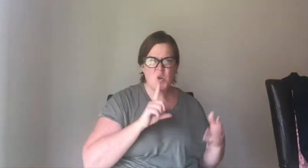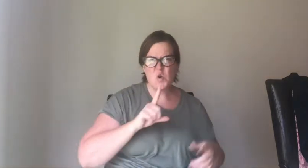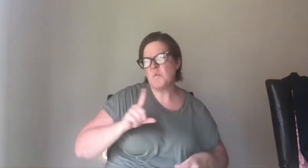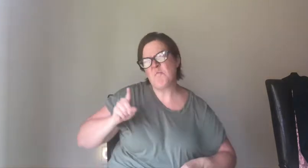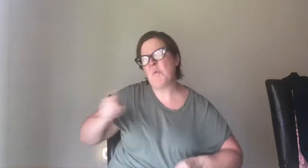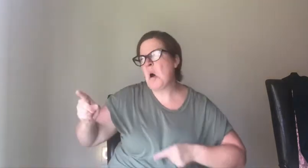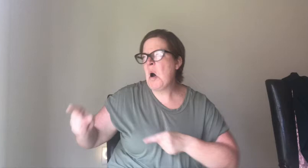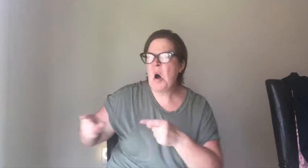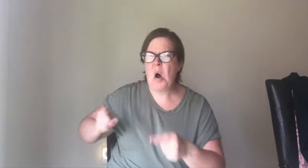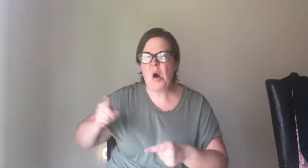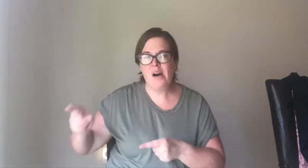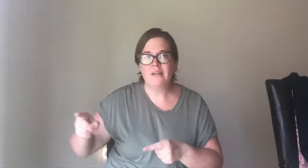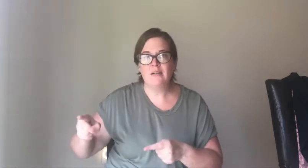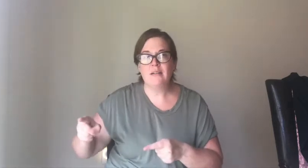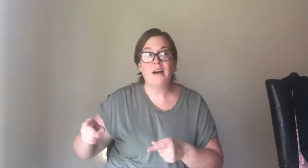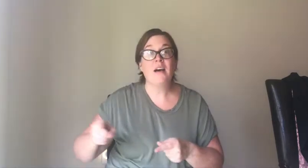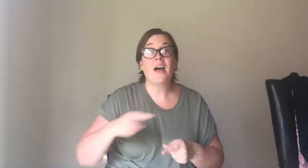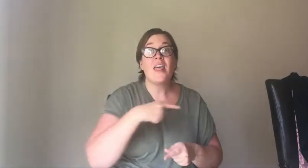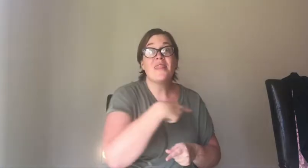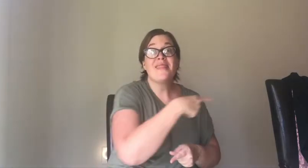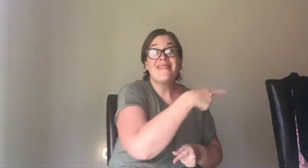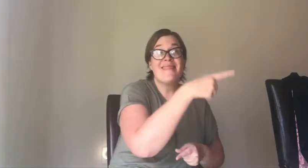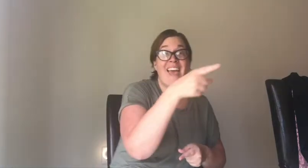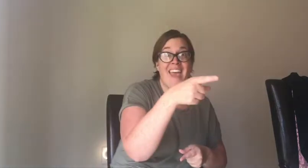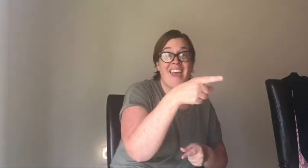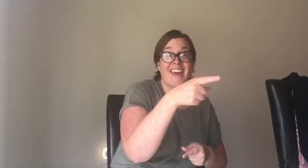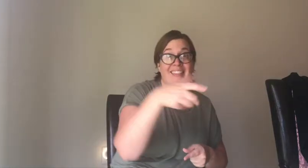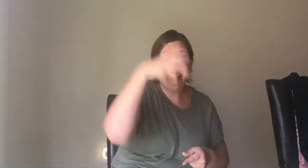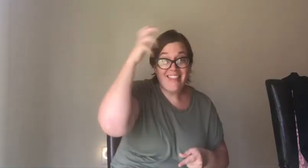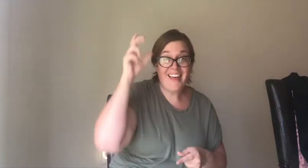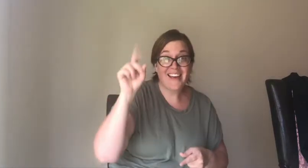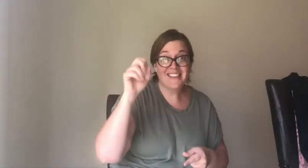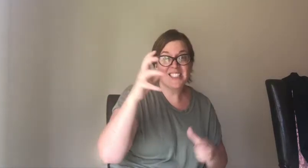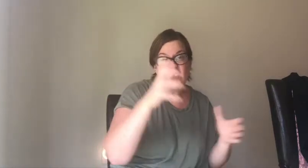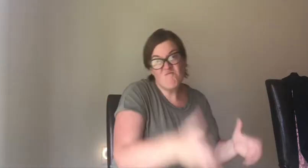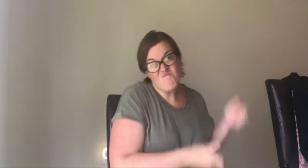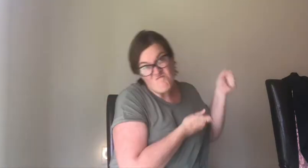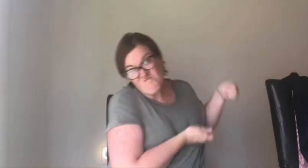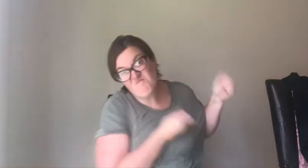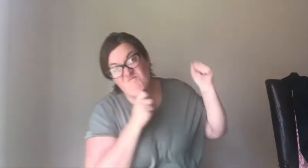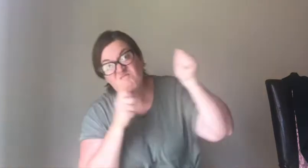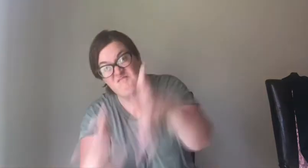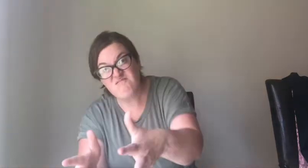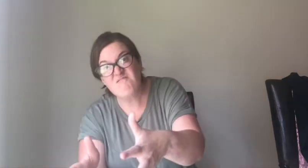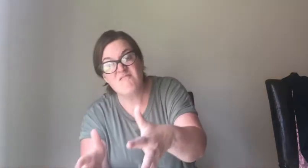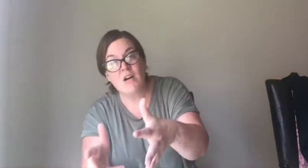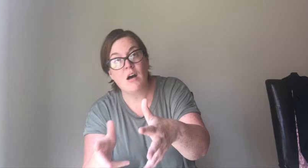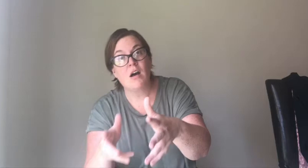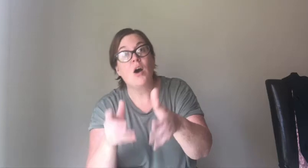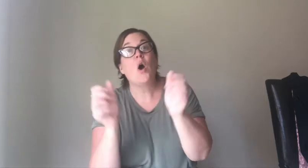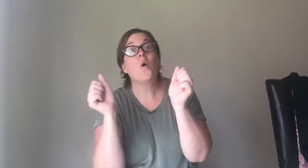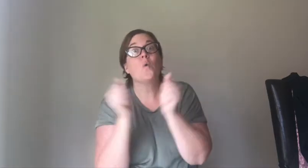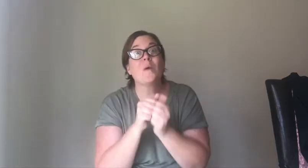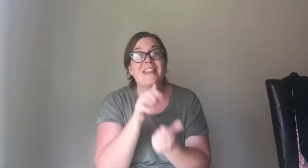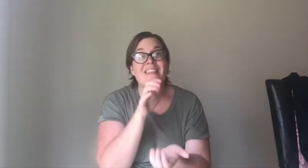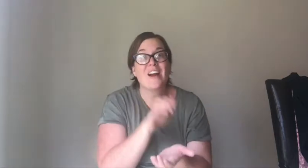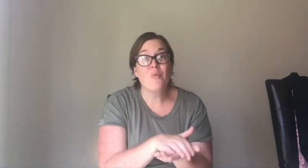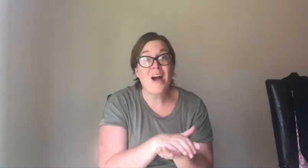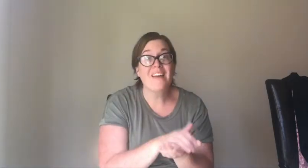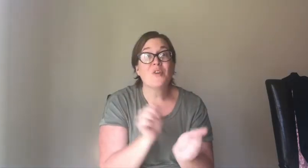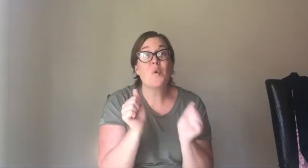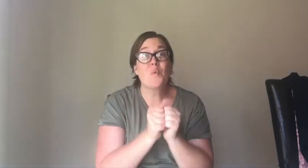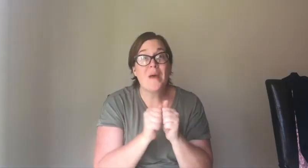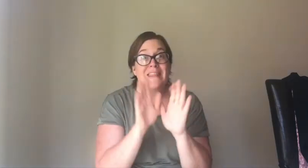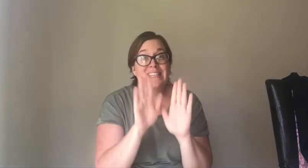for this sermon, and I kind of went back to the story, and it was like, oh, that's right. There's this whole other part. And like most stories in the Bible that